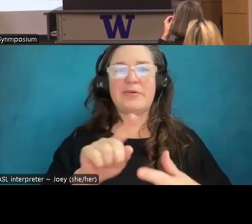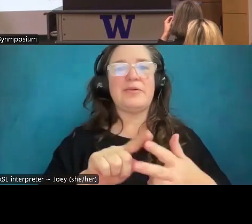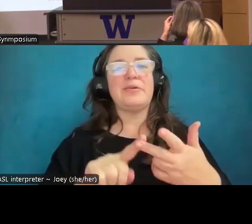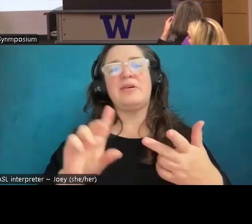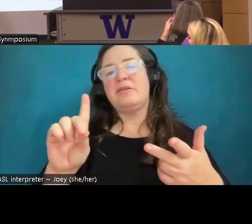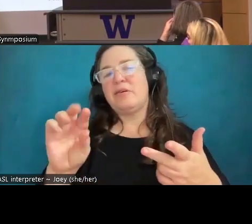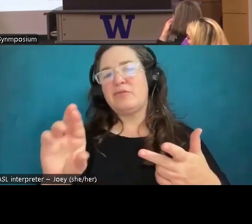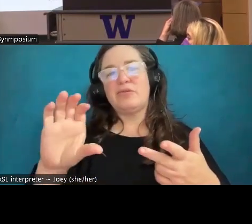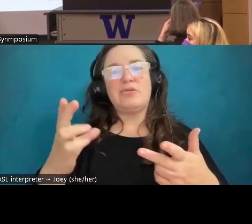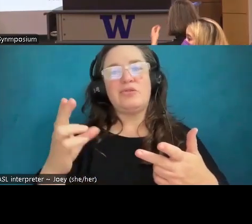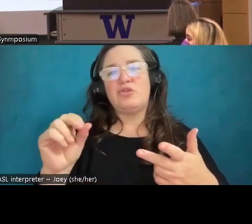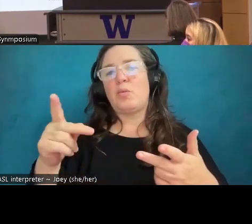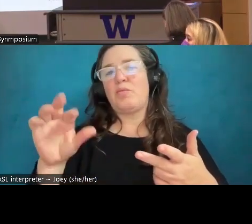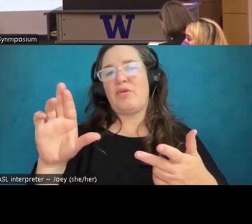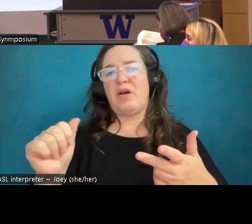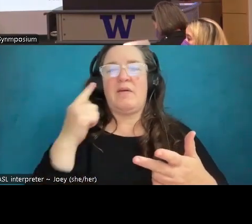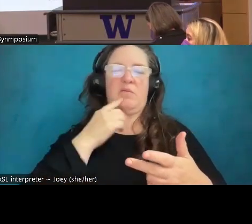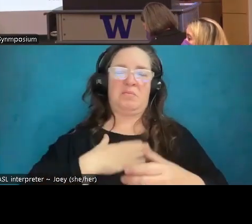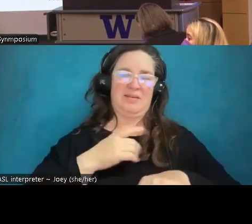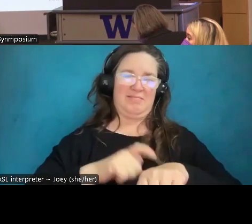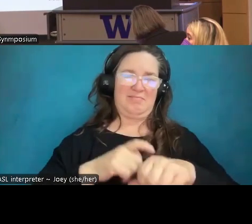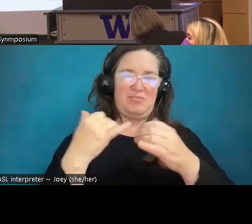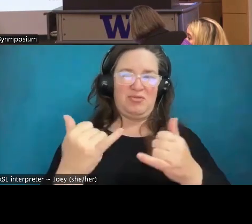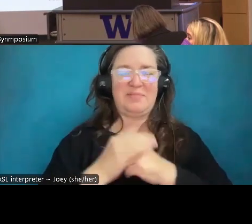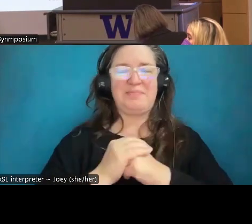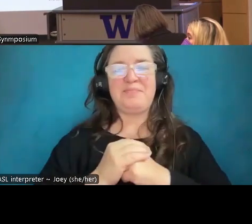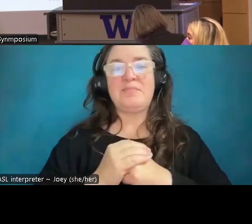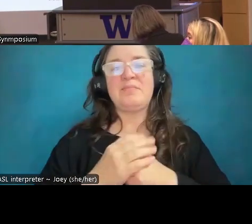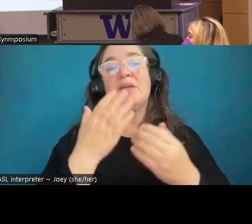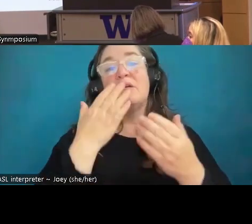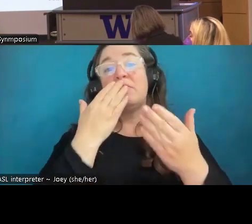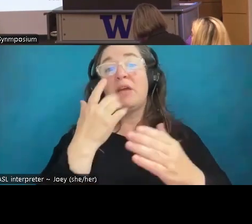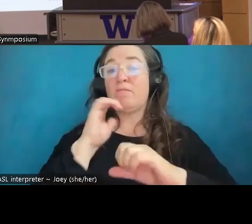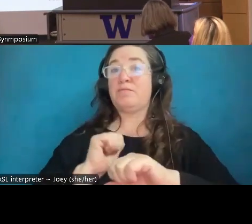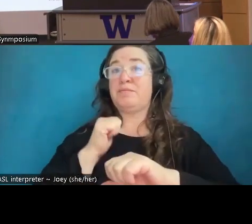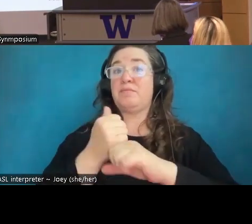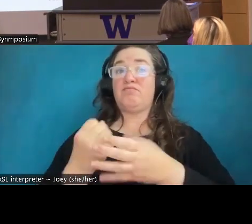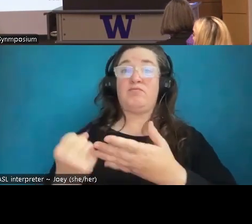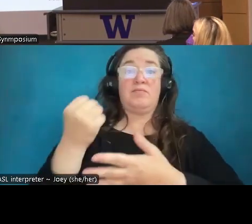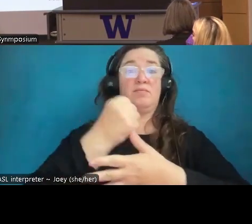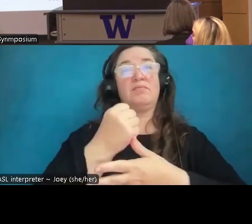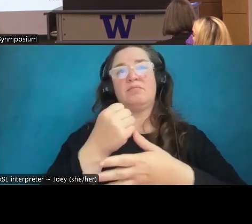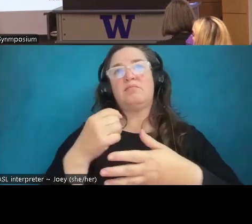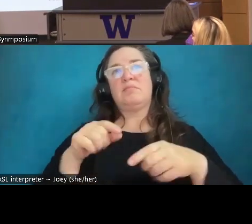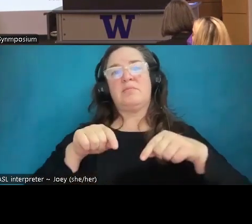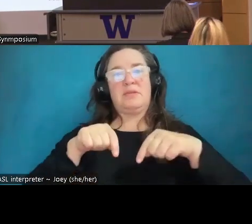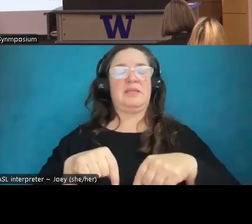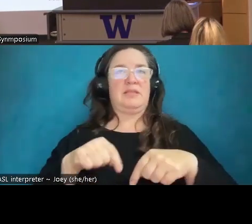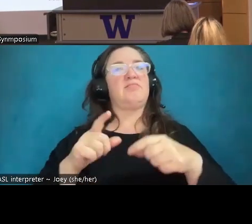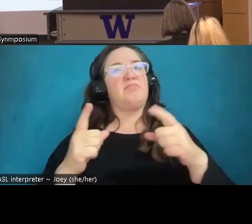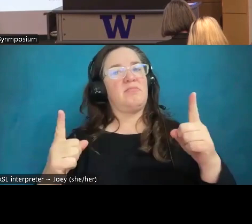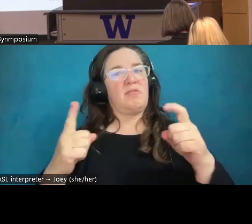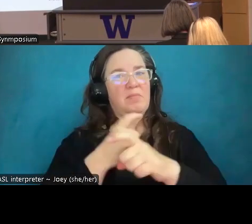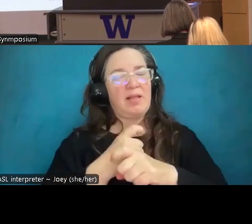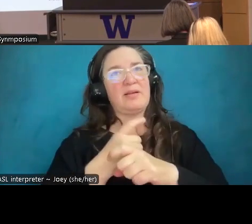Welcome, everyone. Thank you so much for prioritizing this really challenging and complex disease, being here today in